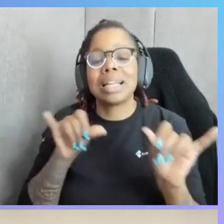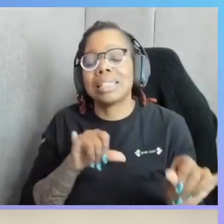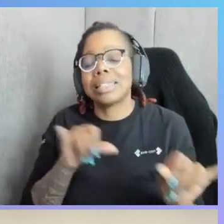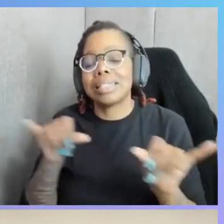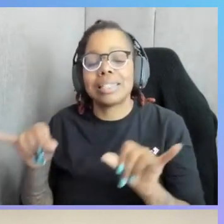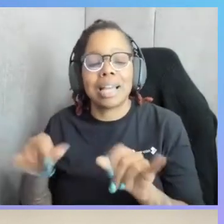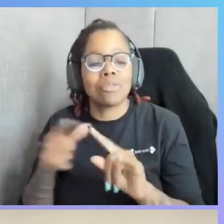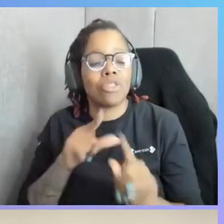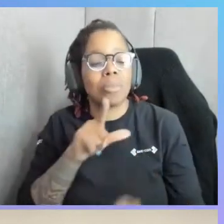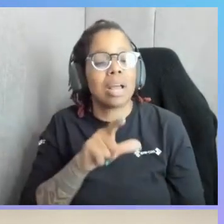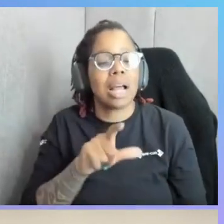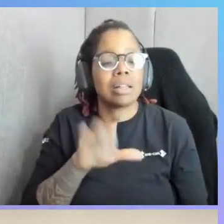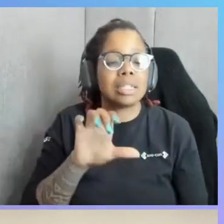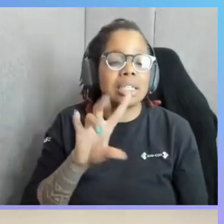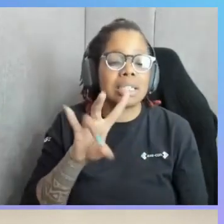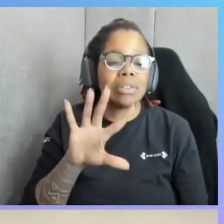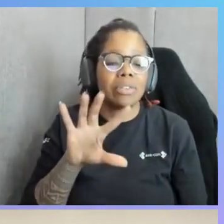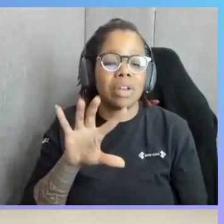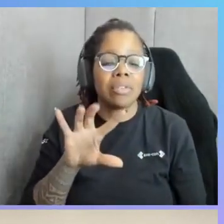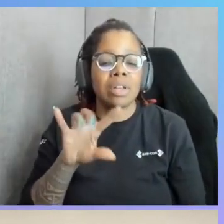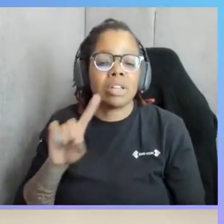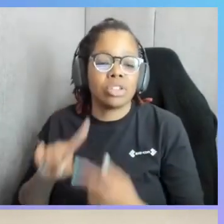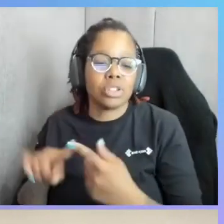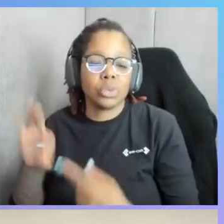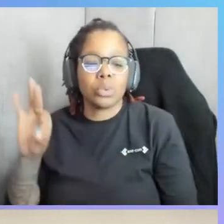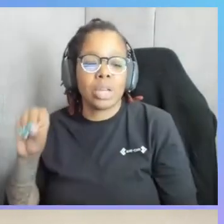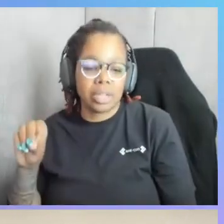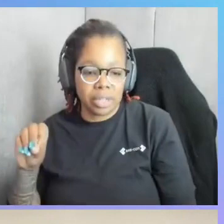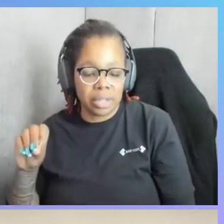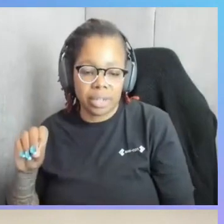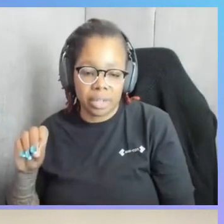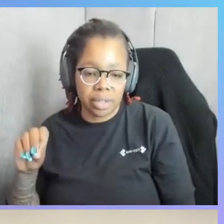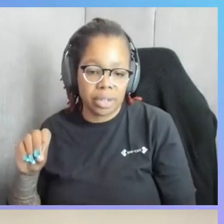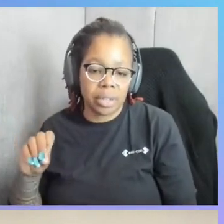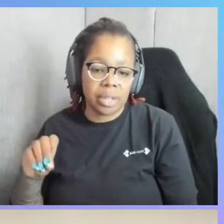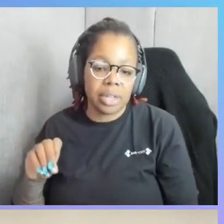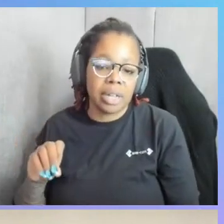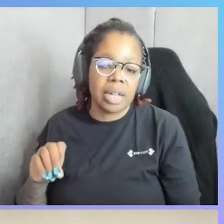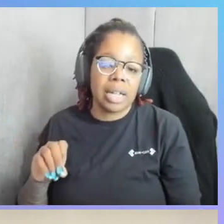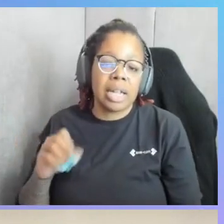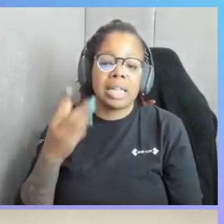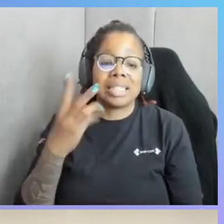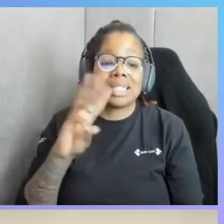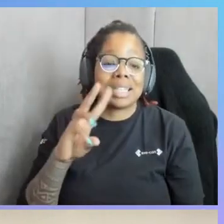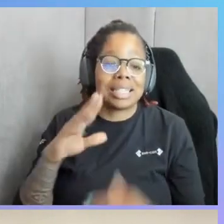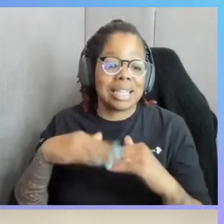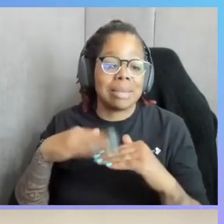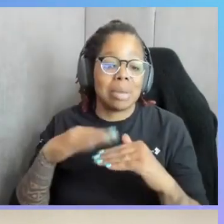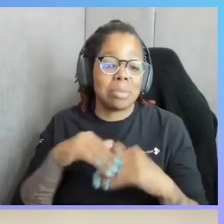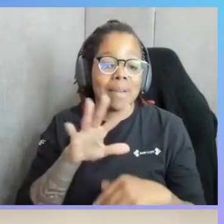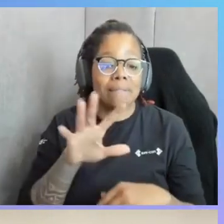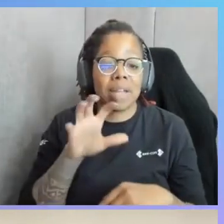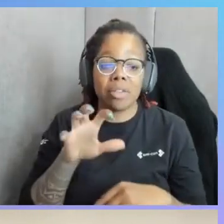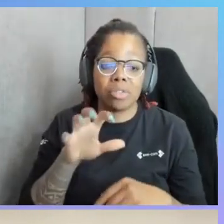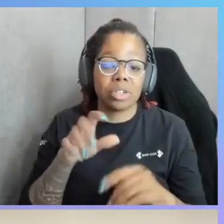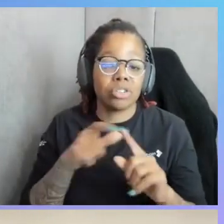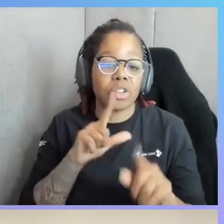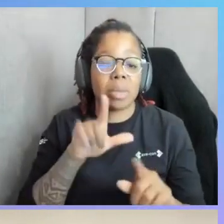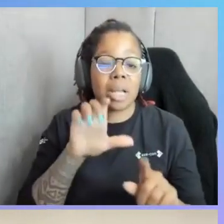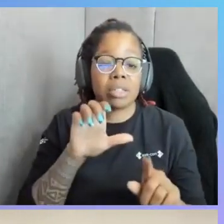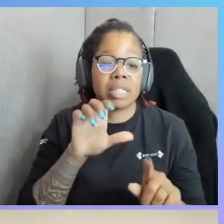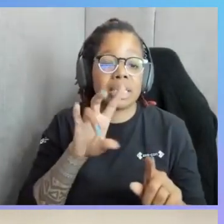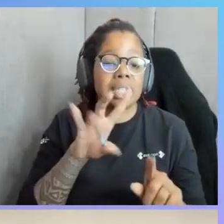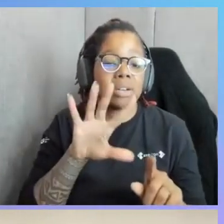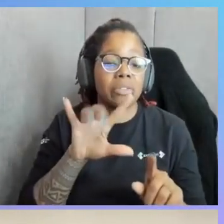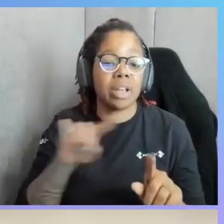from LC75 to 90. 16 is the minimum at 500 from LC75